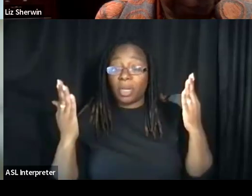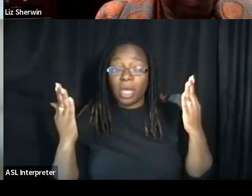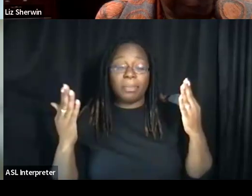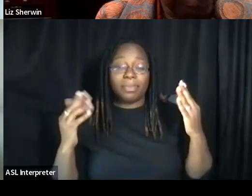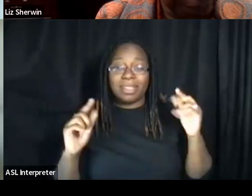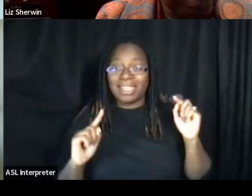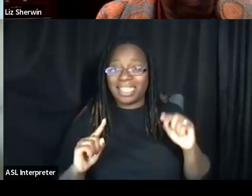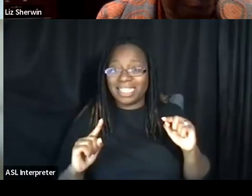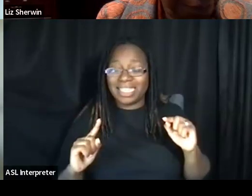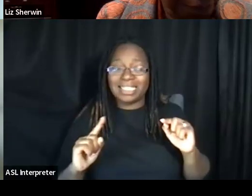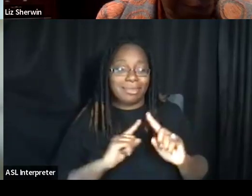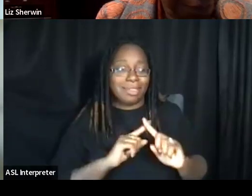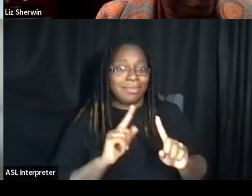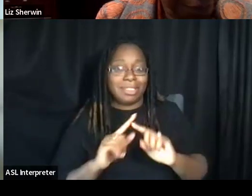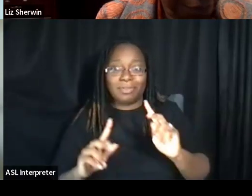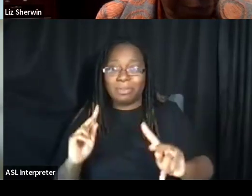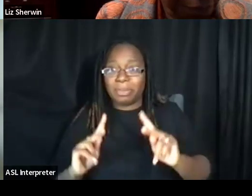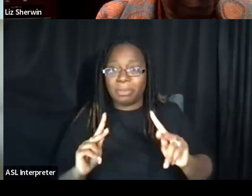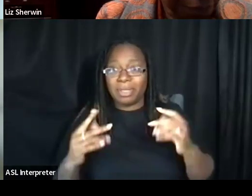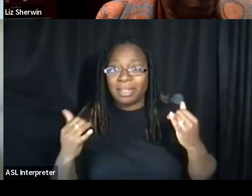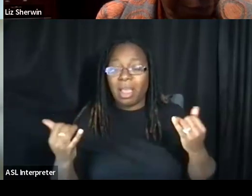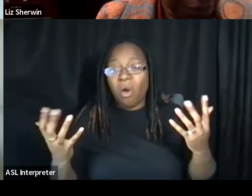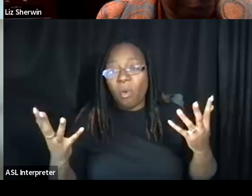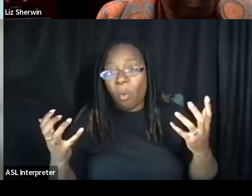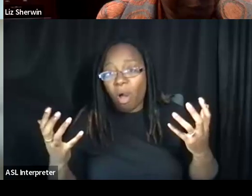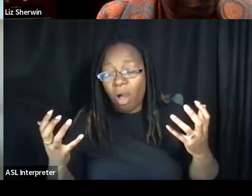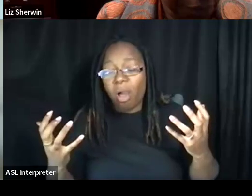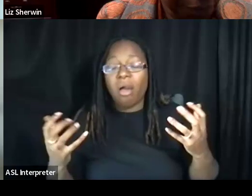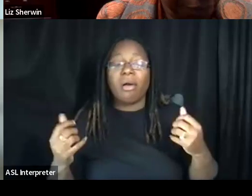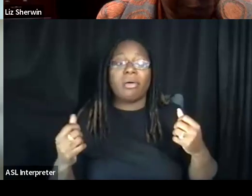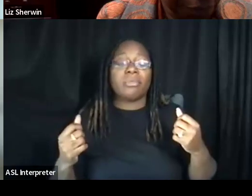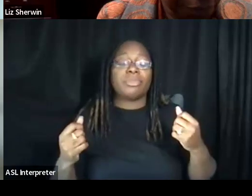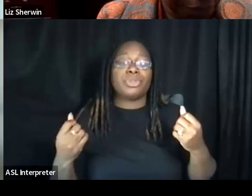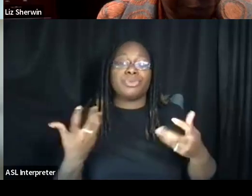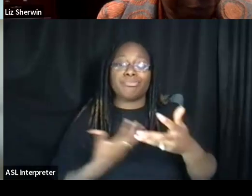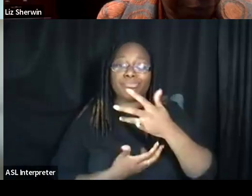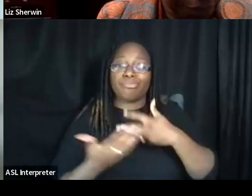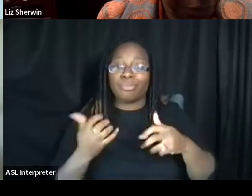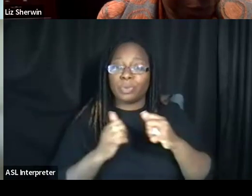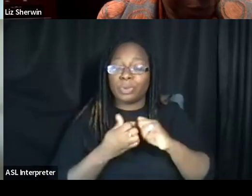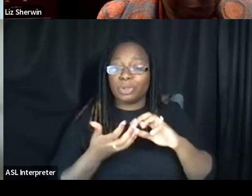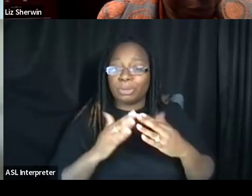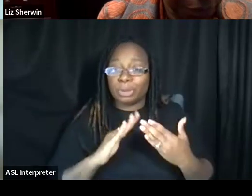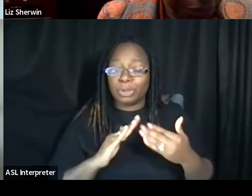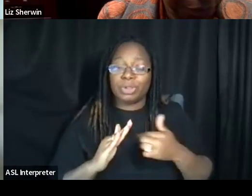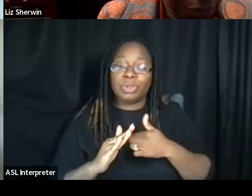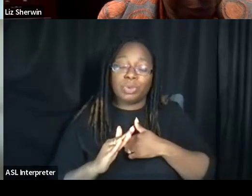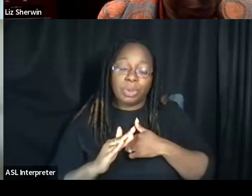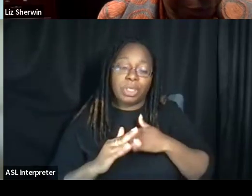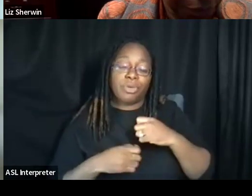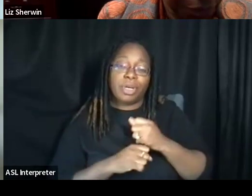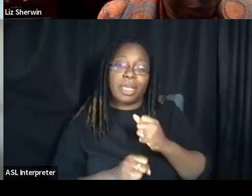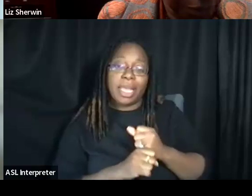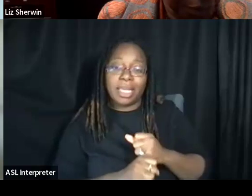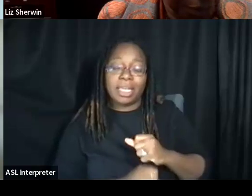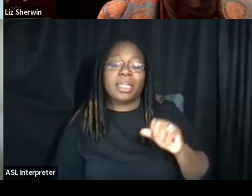floodgate of all of these folks who now wanted to engage with the community. So we created Disability Pride